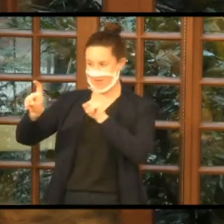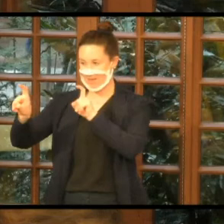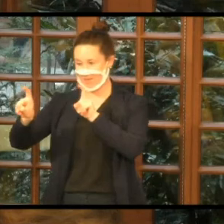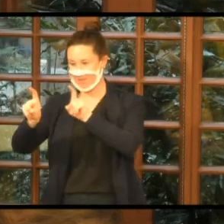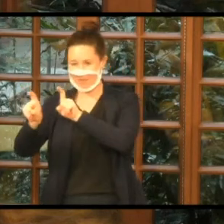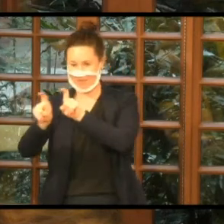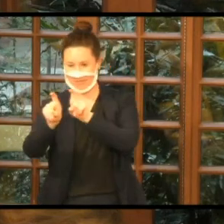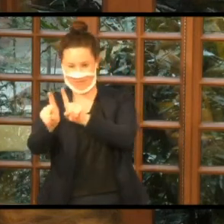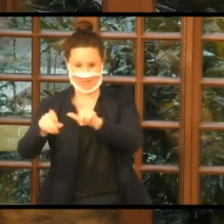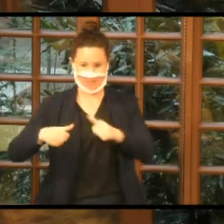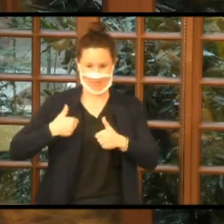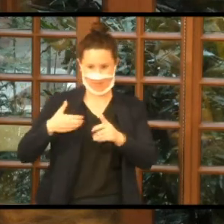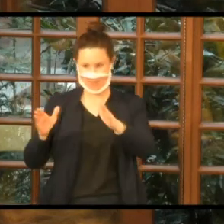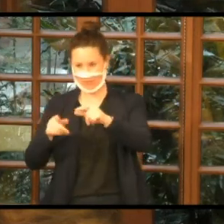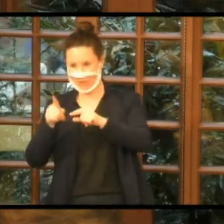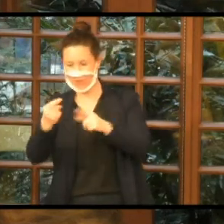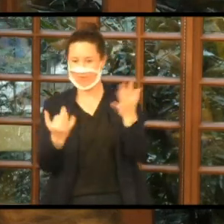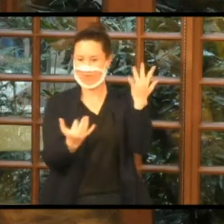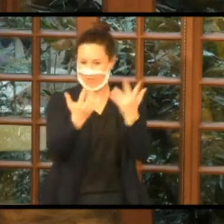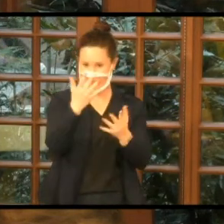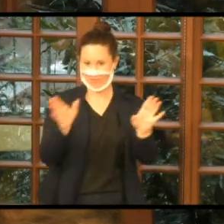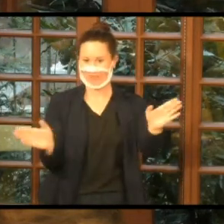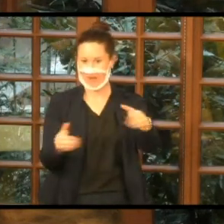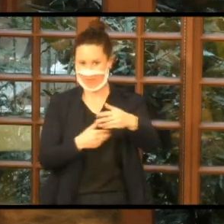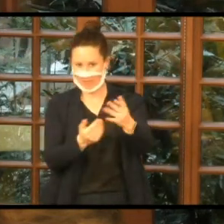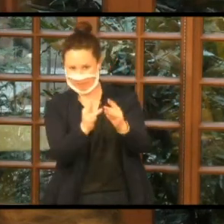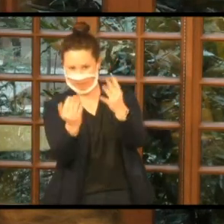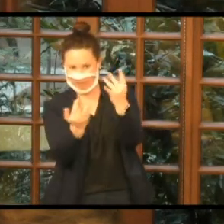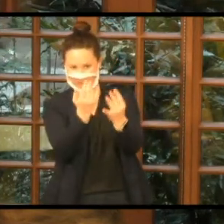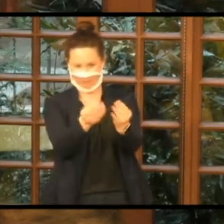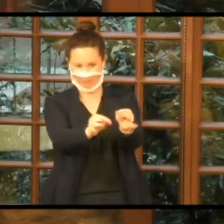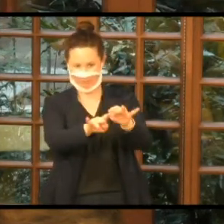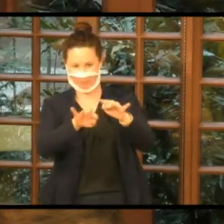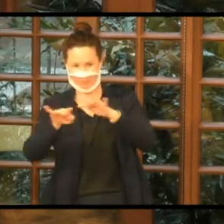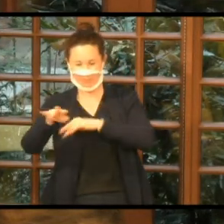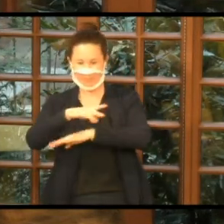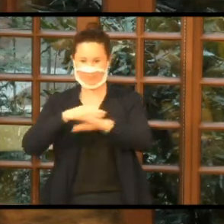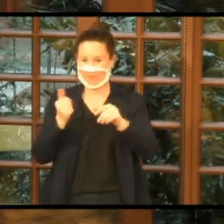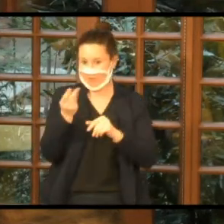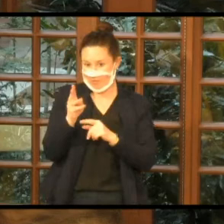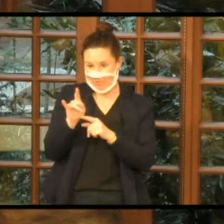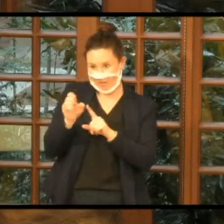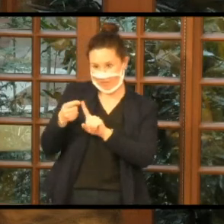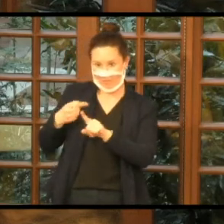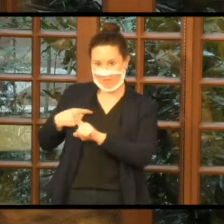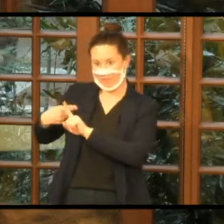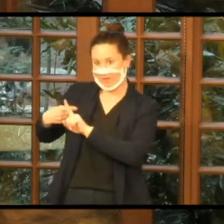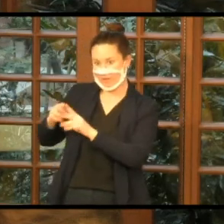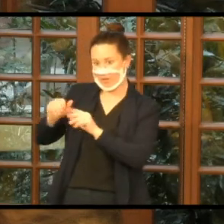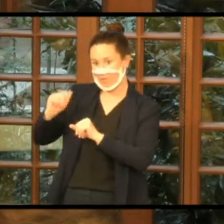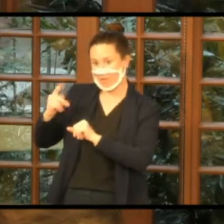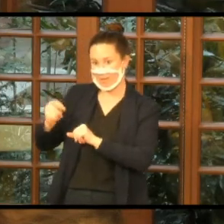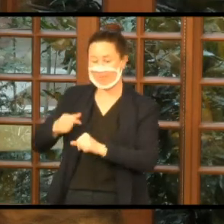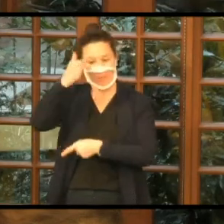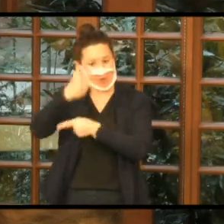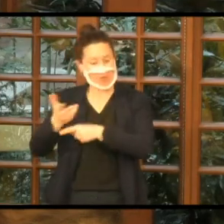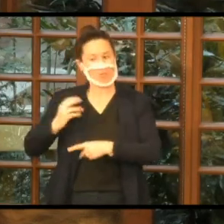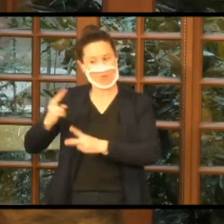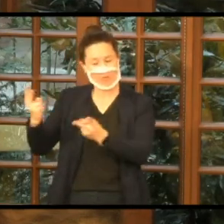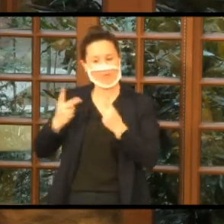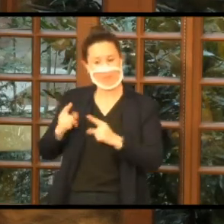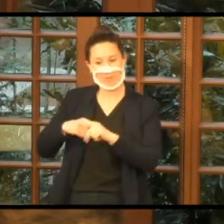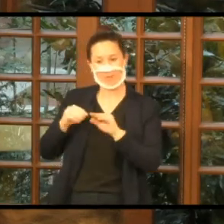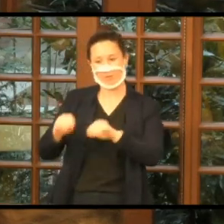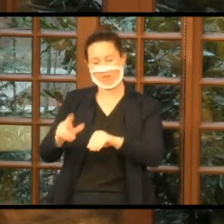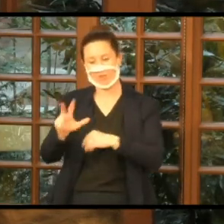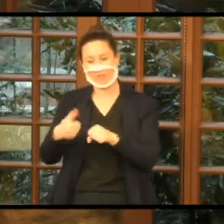parlor on the left, where the fireplace is blazing, a couple miles and a world away from my rental. My brother visited when I moved in 3 years